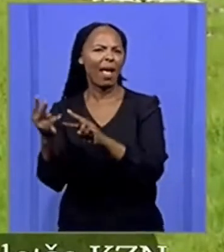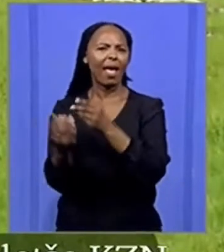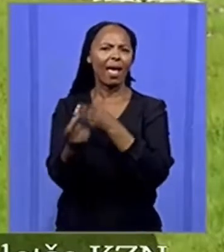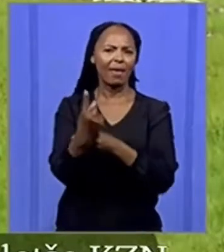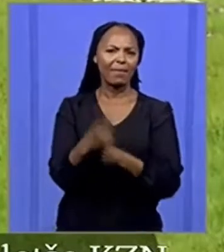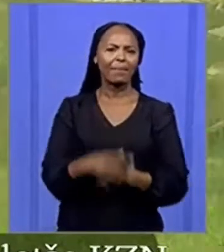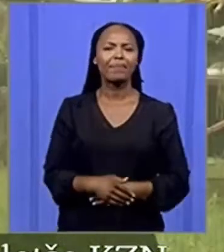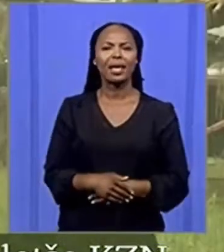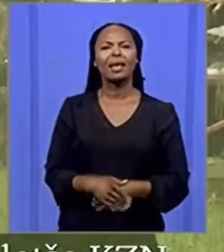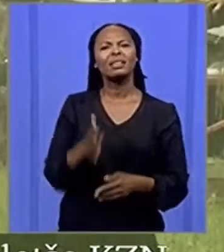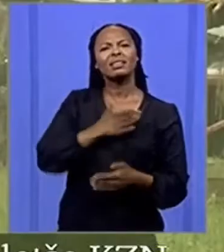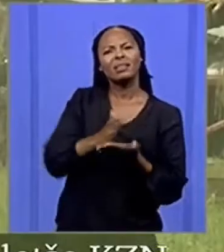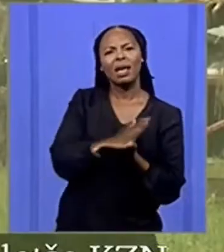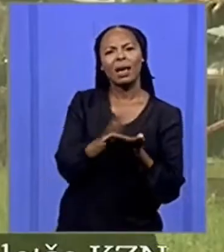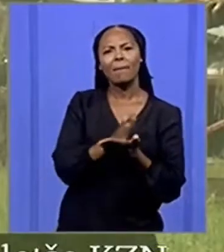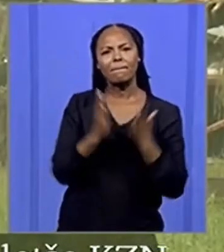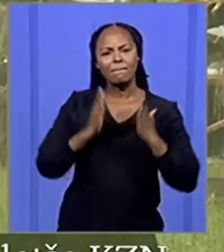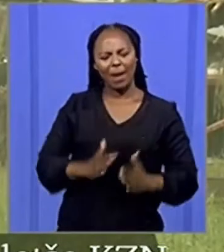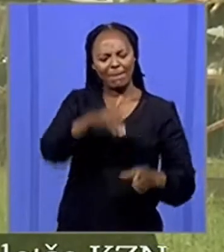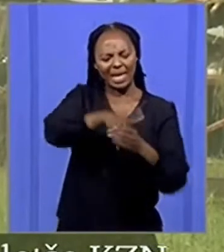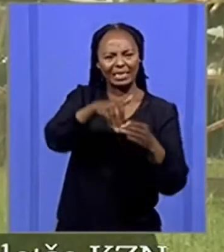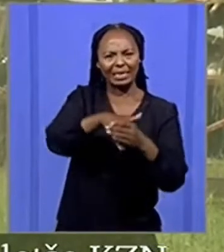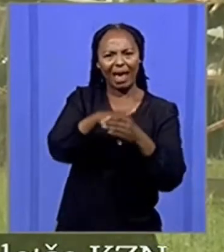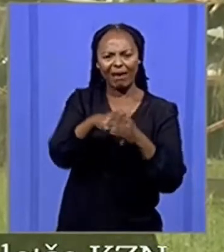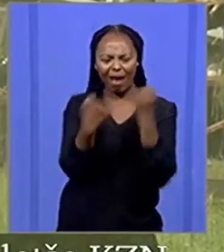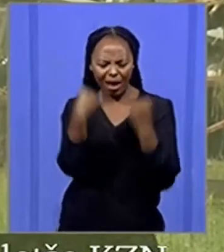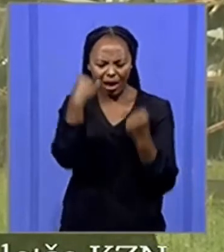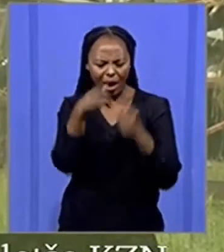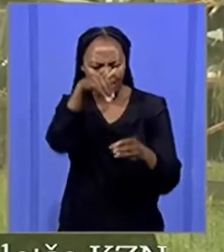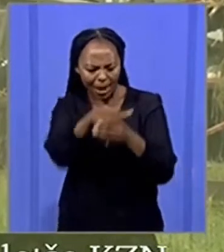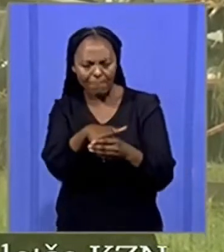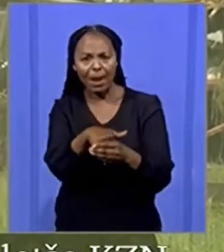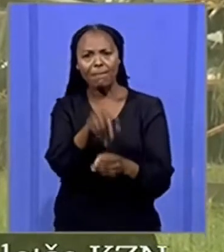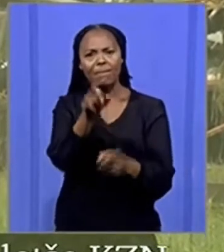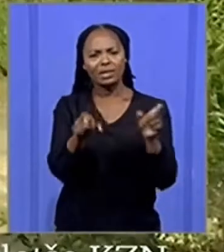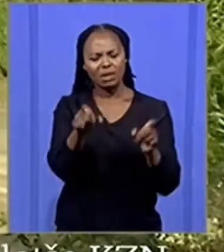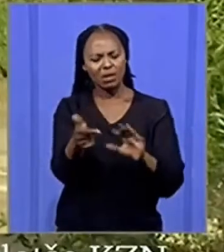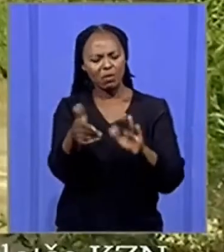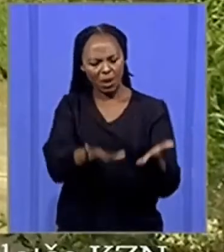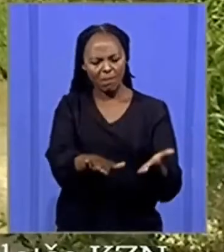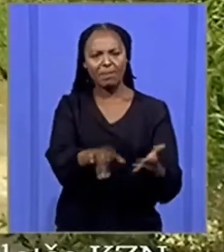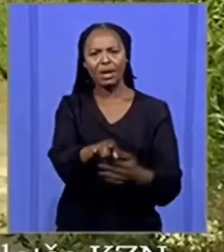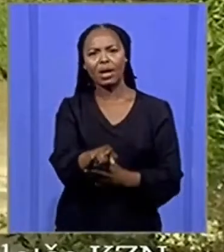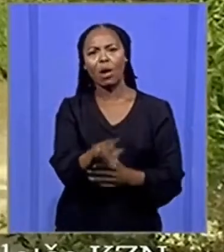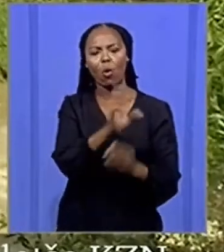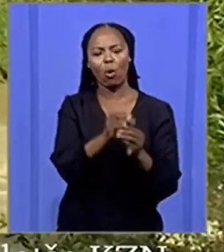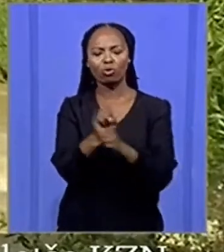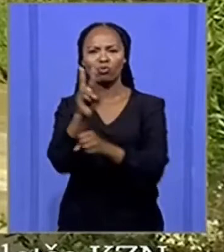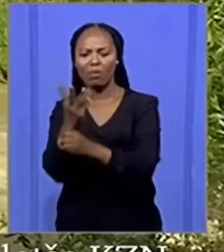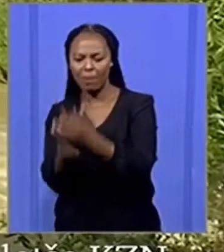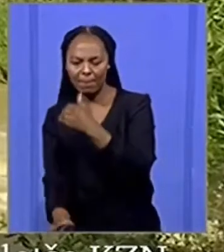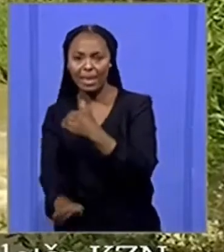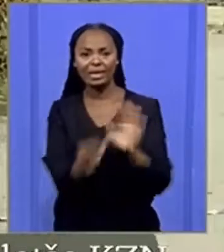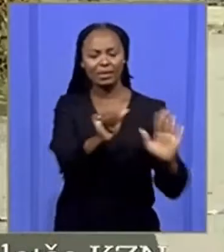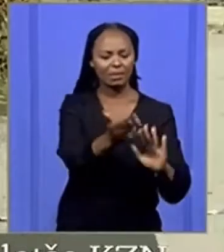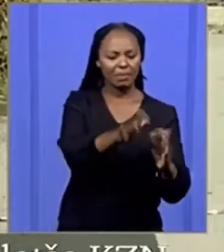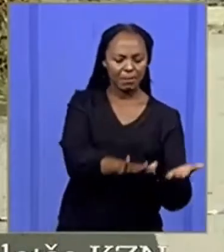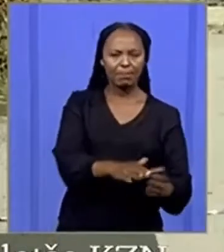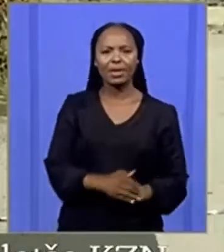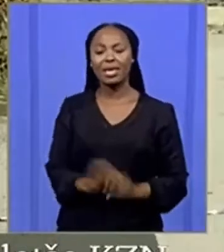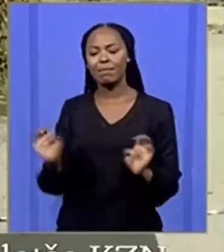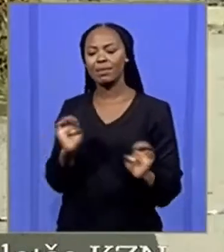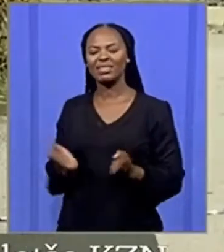go hweditšwe ditopo ka gare. Batho ba tshela ba hlokofetše mola ba 12 ba timetše. Dihlopha tša